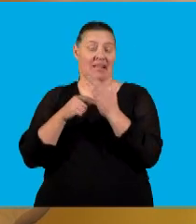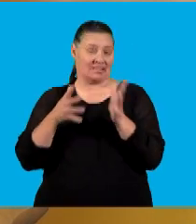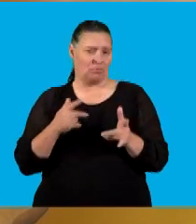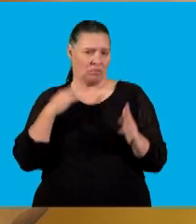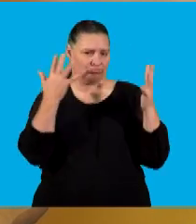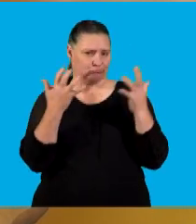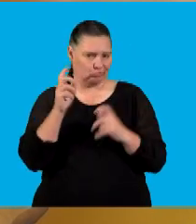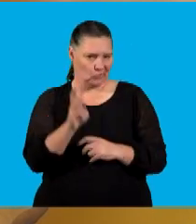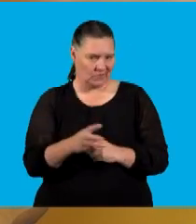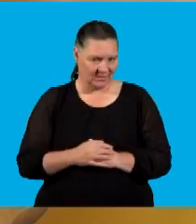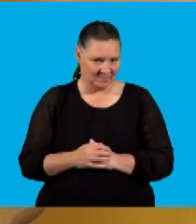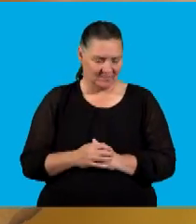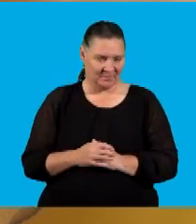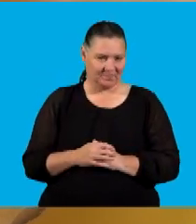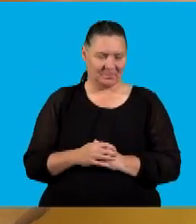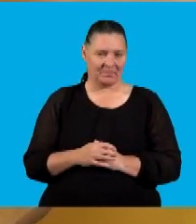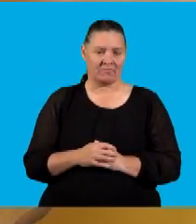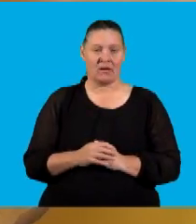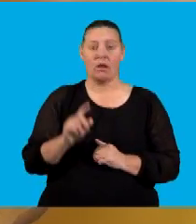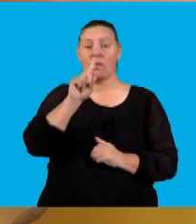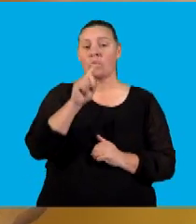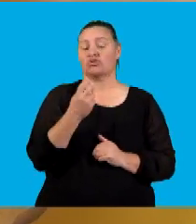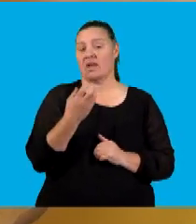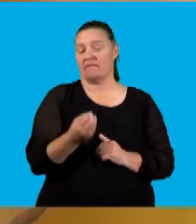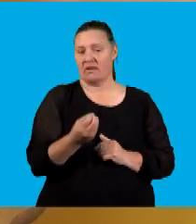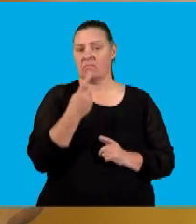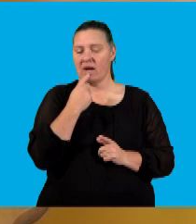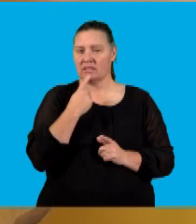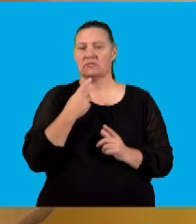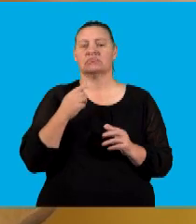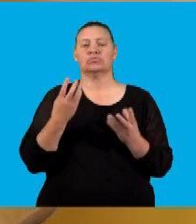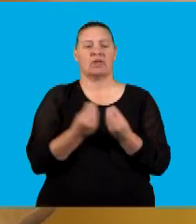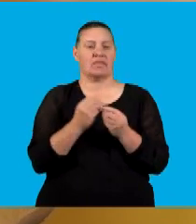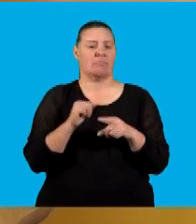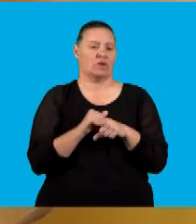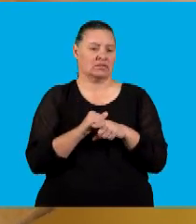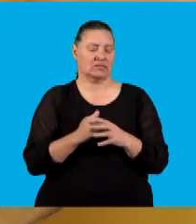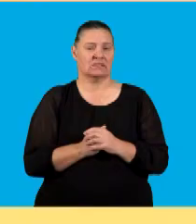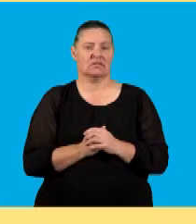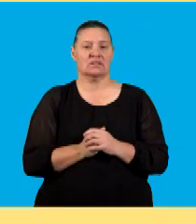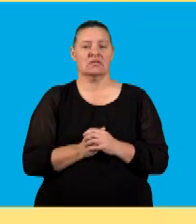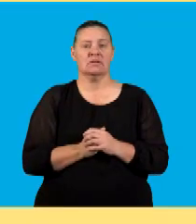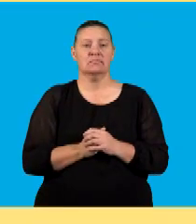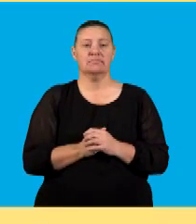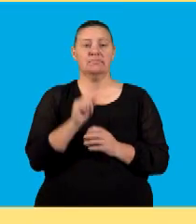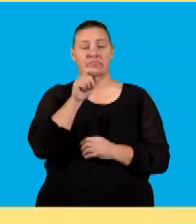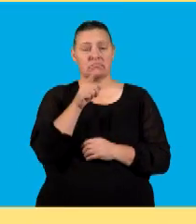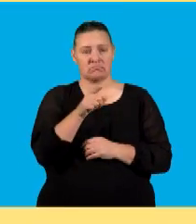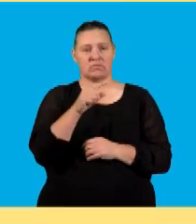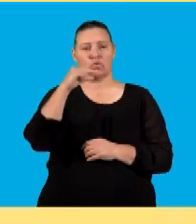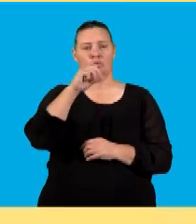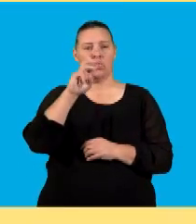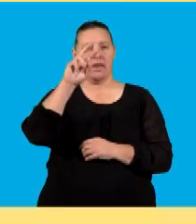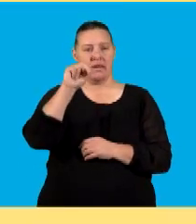calculations today. All right? Here's the question that I have for you that I want us to practice together. The question reads,